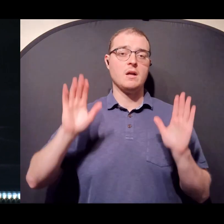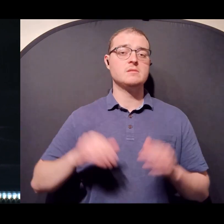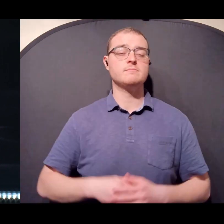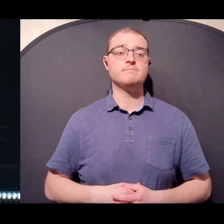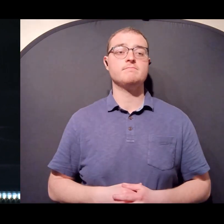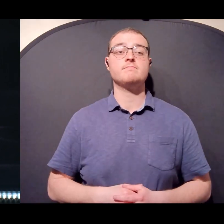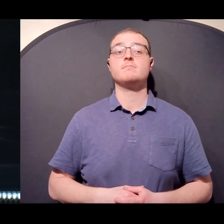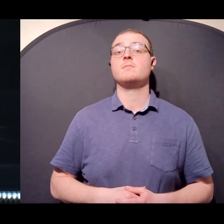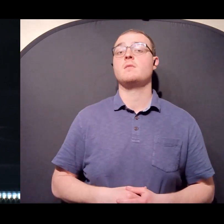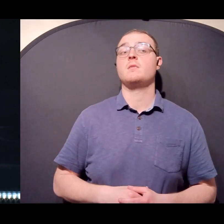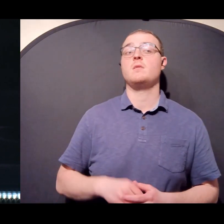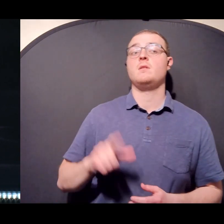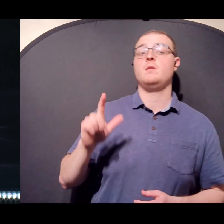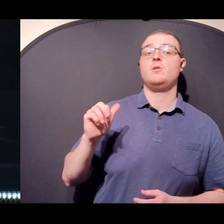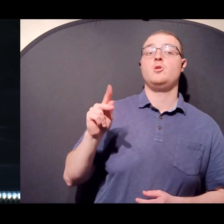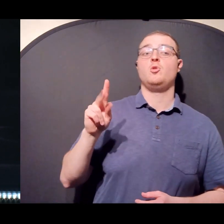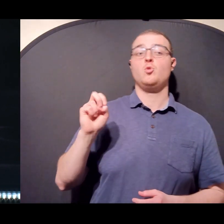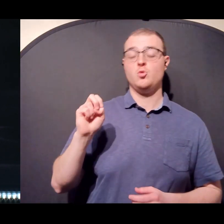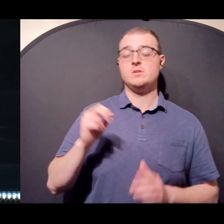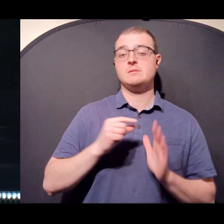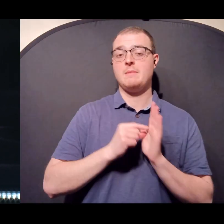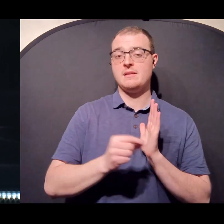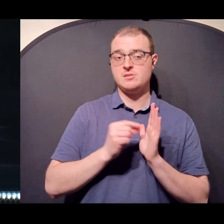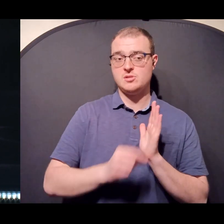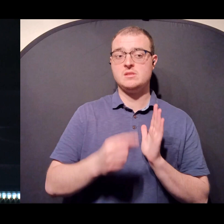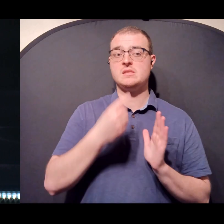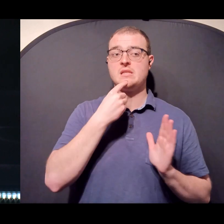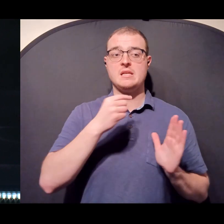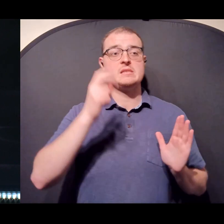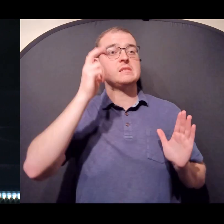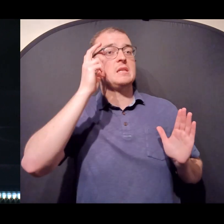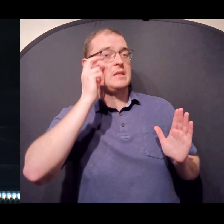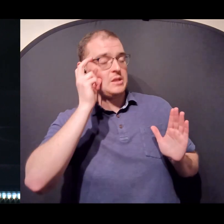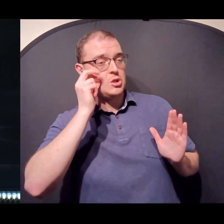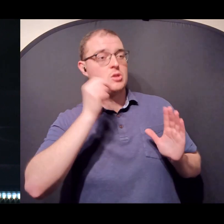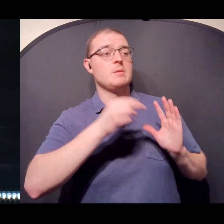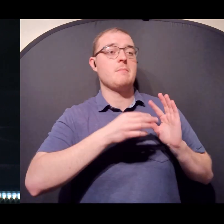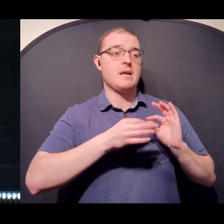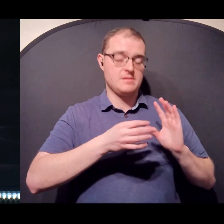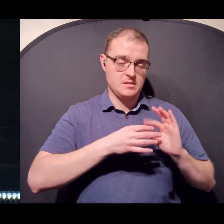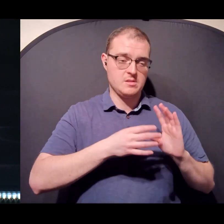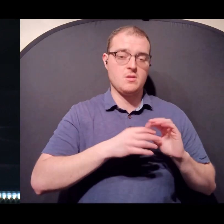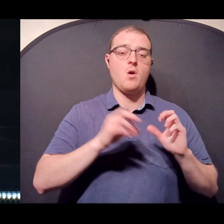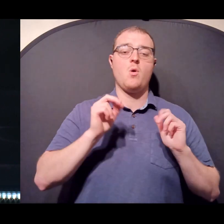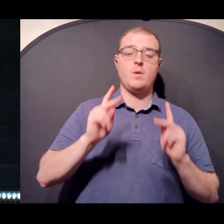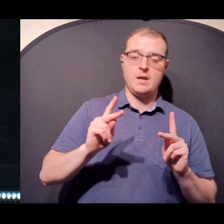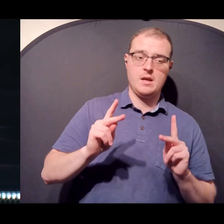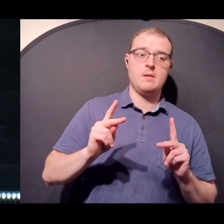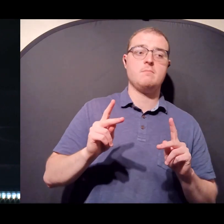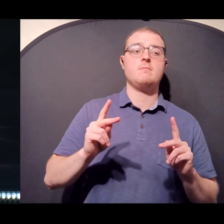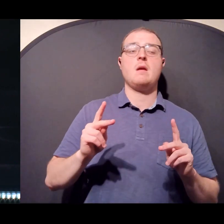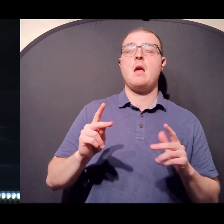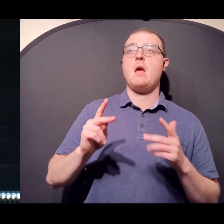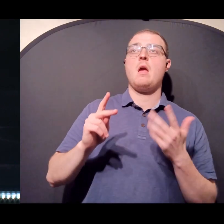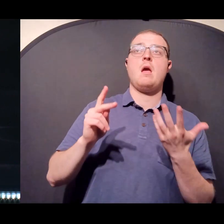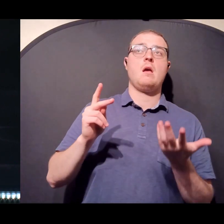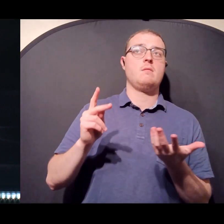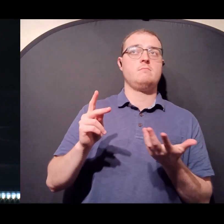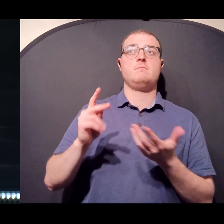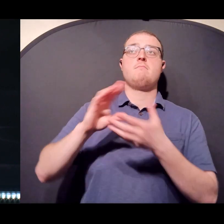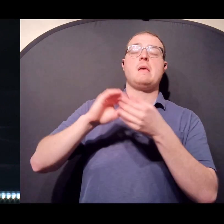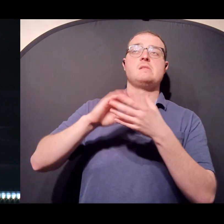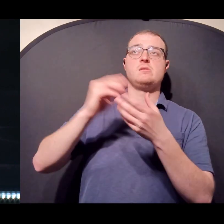verse 34. She hears the message. Gabriel's trying to build the faith in Mary, and then she asks the question of the